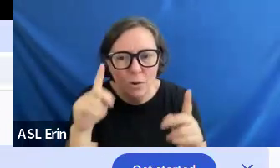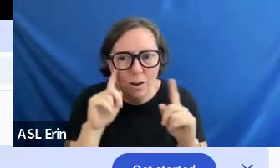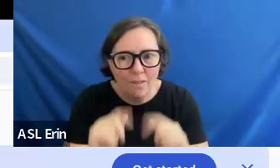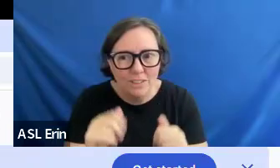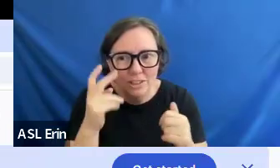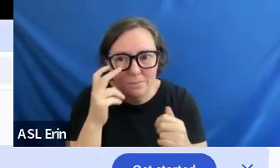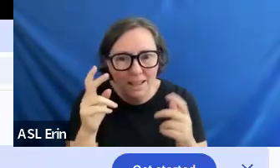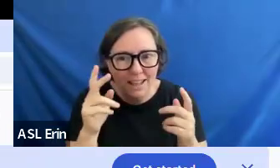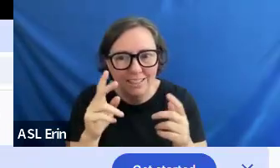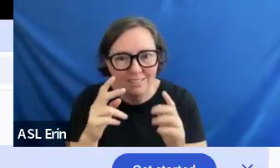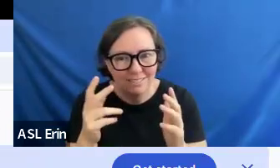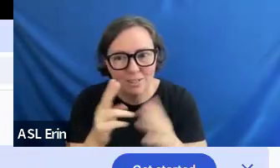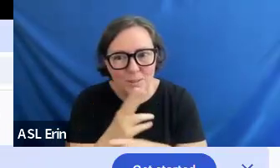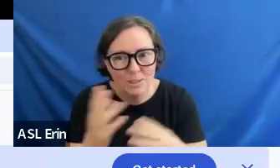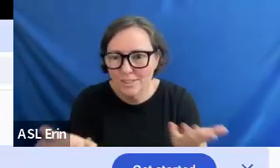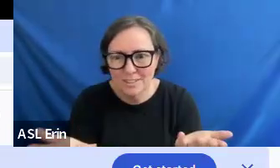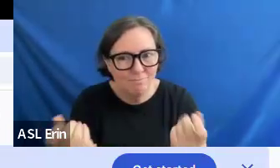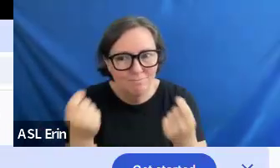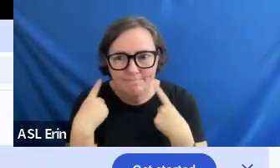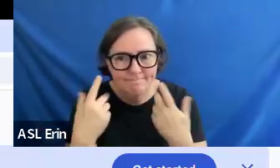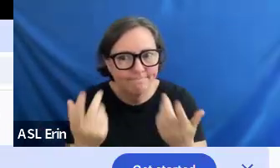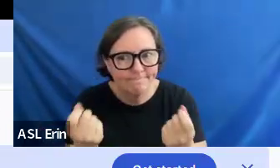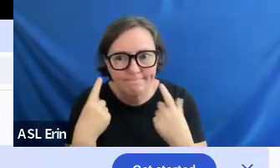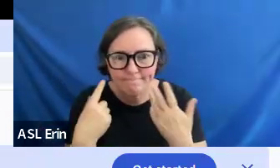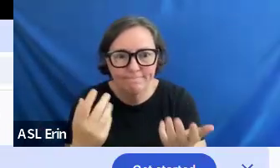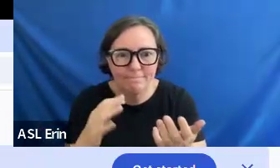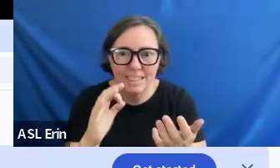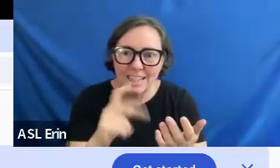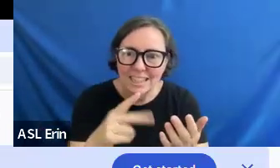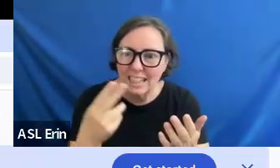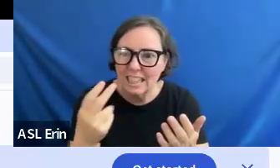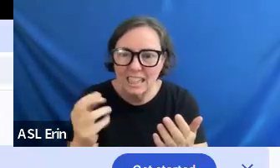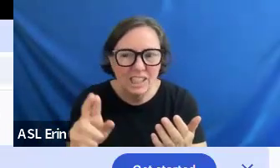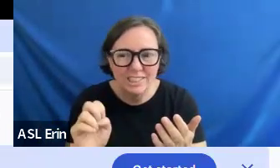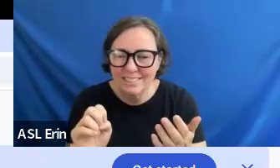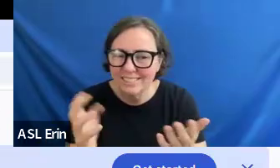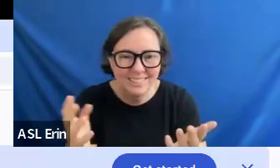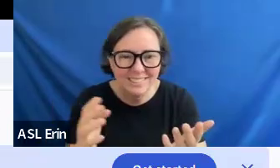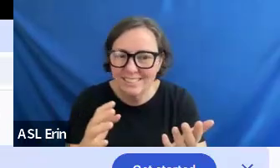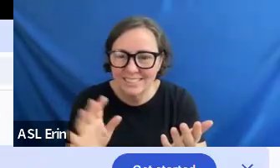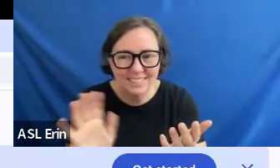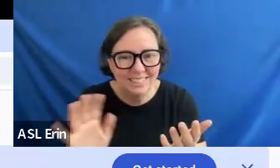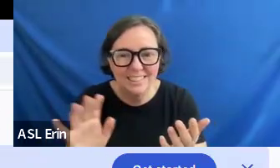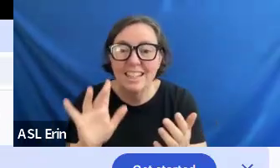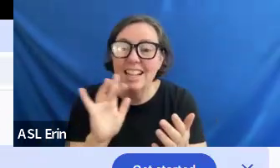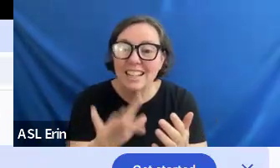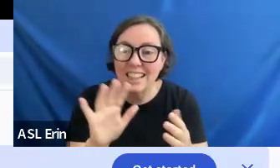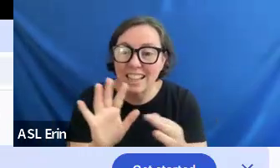nothing. Click here is those are two very useless words. Link, link. Link,